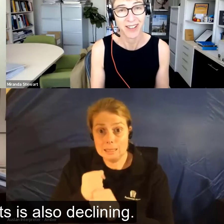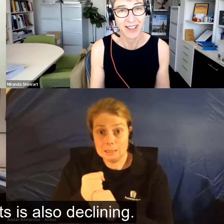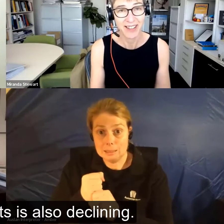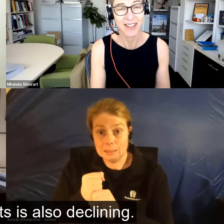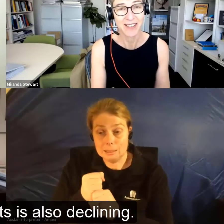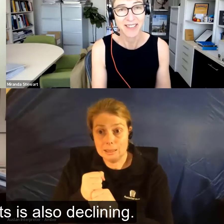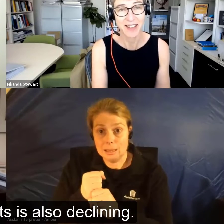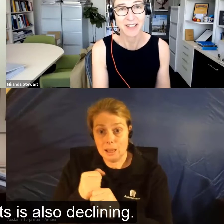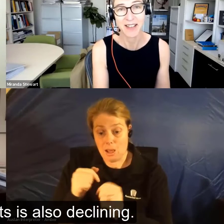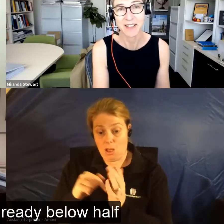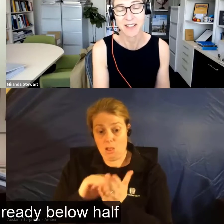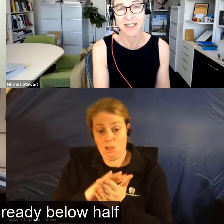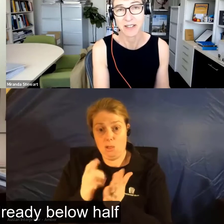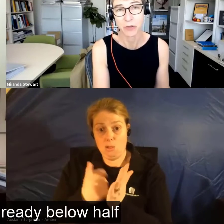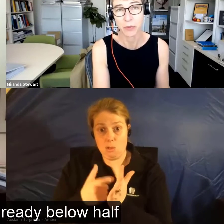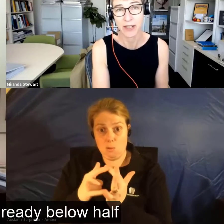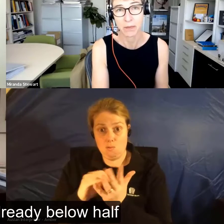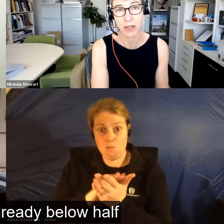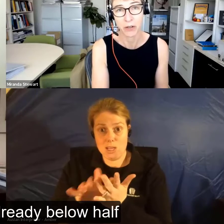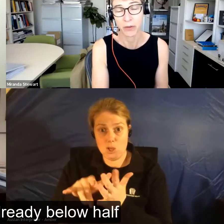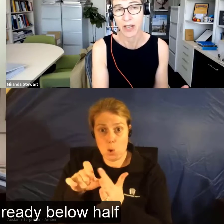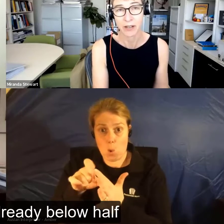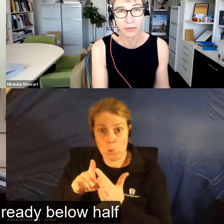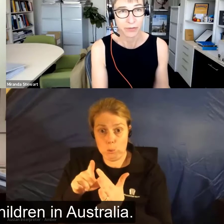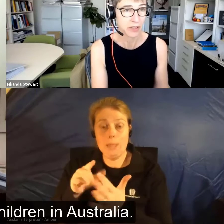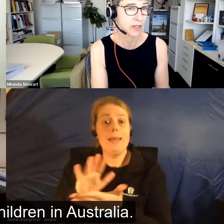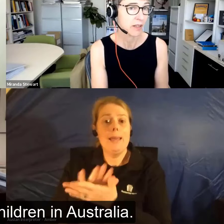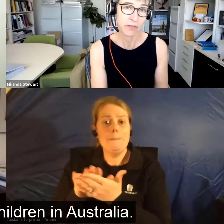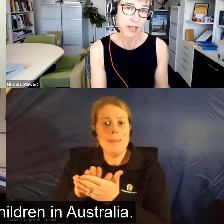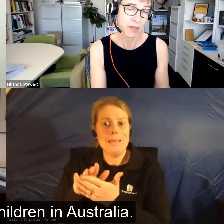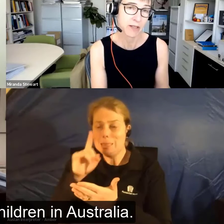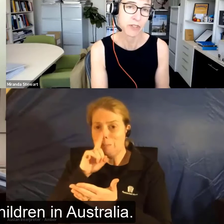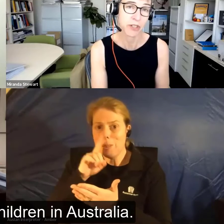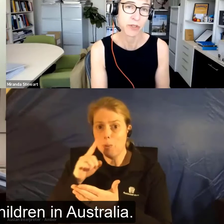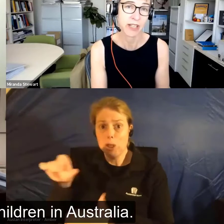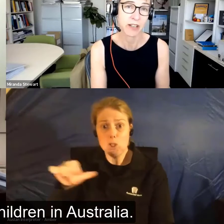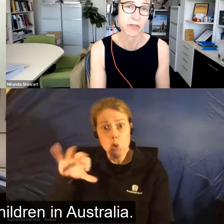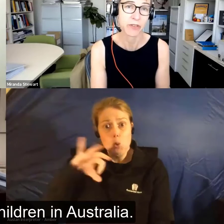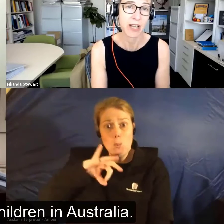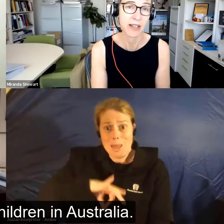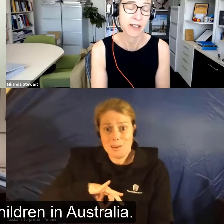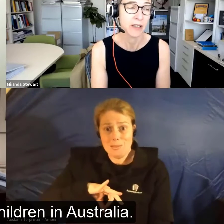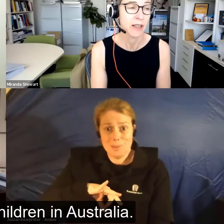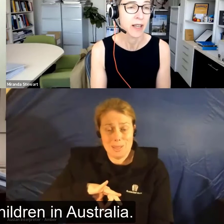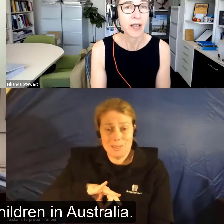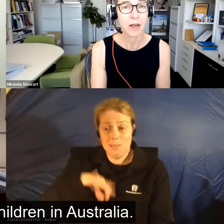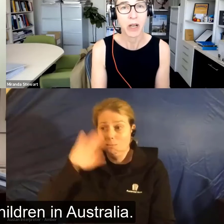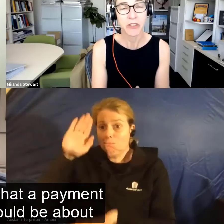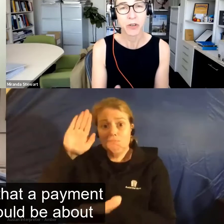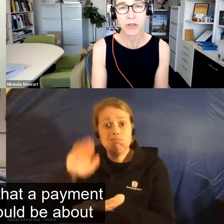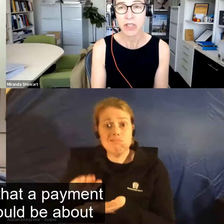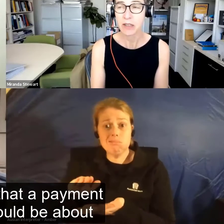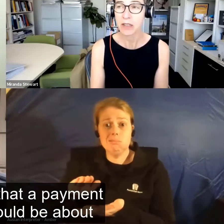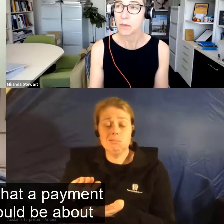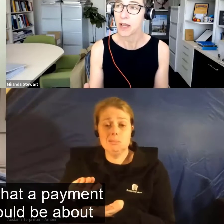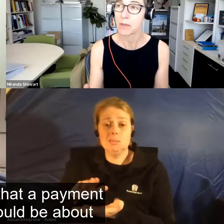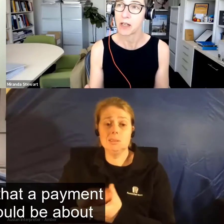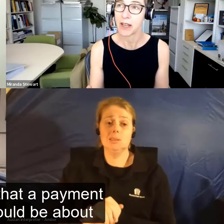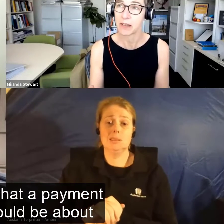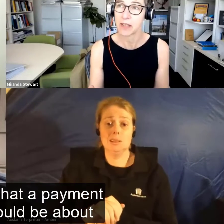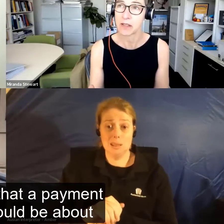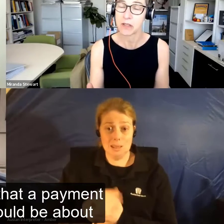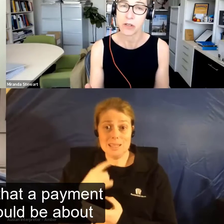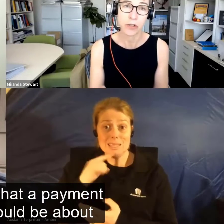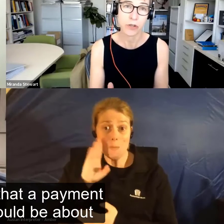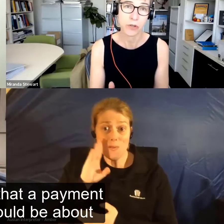also declining. It's, as I said, it's already below half of families with children in Australia. I don't think that a